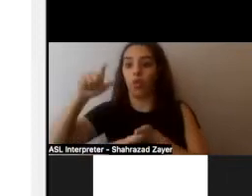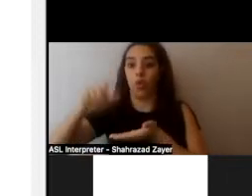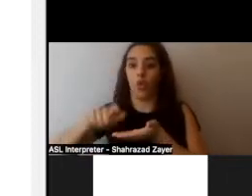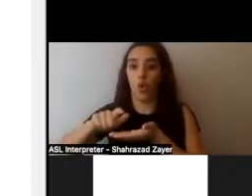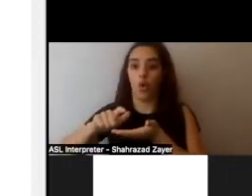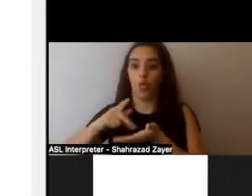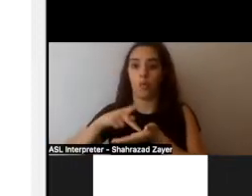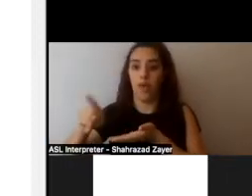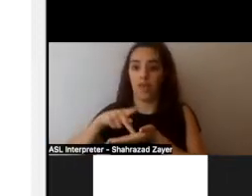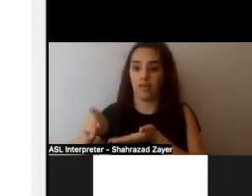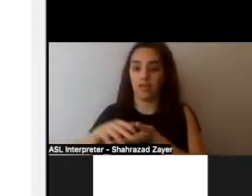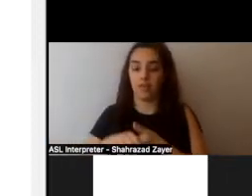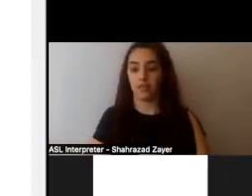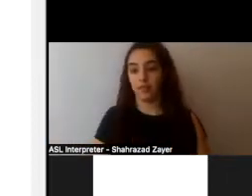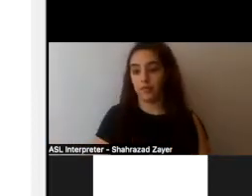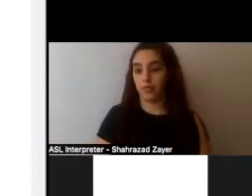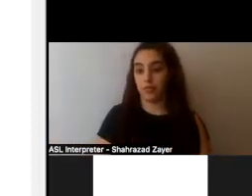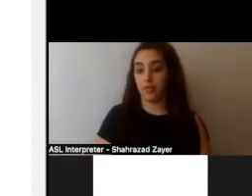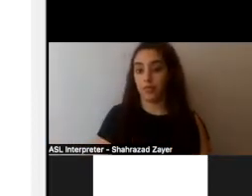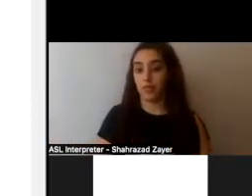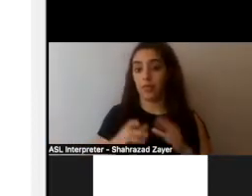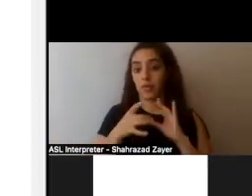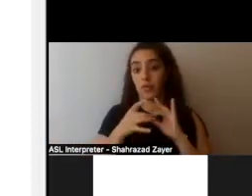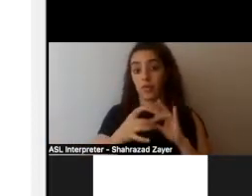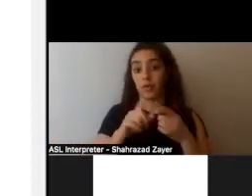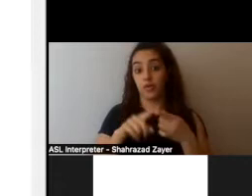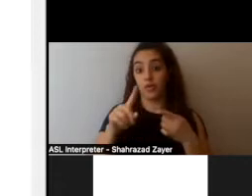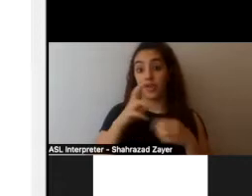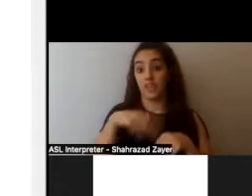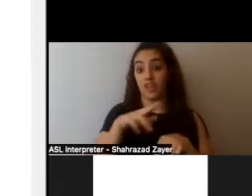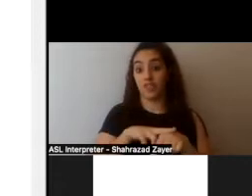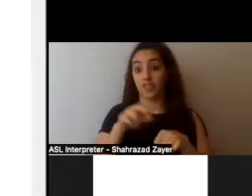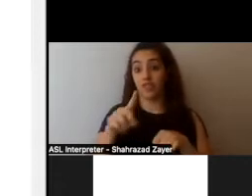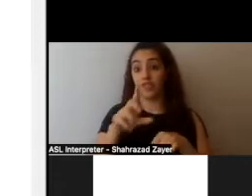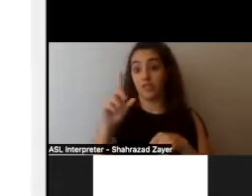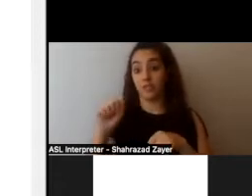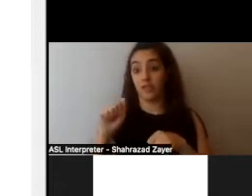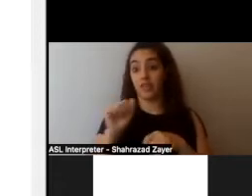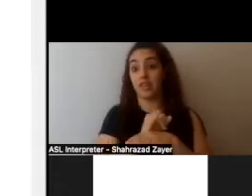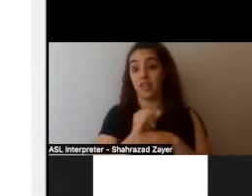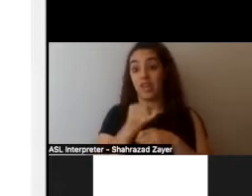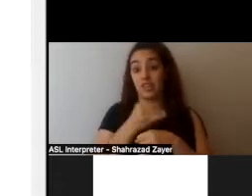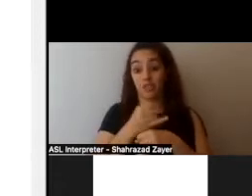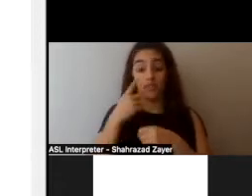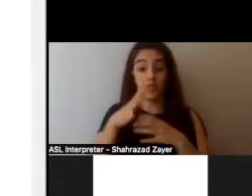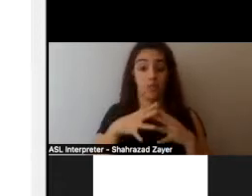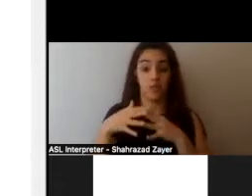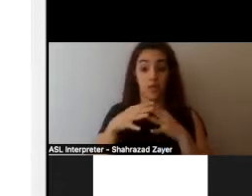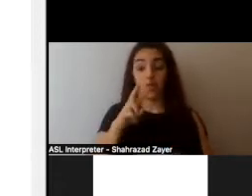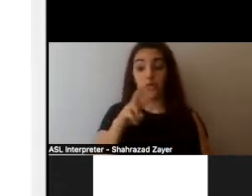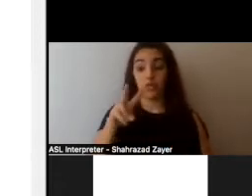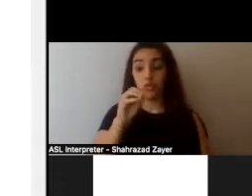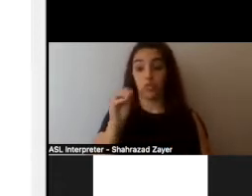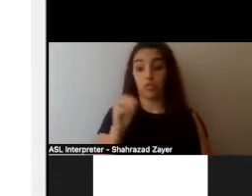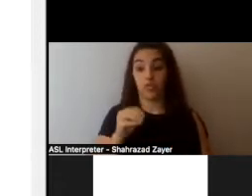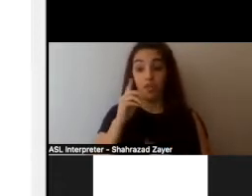According to the National Disability Institute in America, 26% of individuals with a disability are living below the poverty